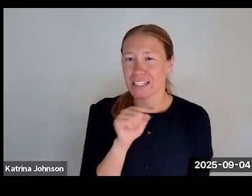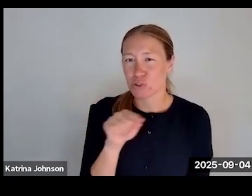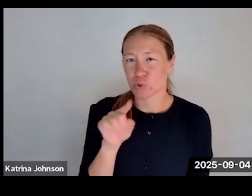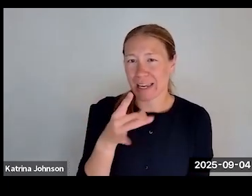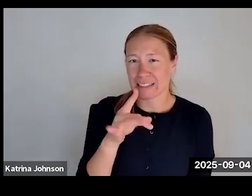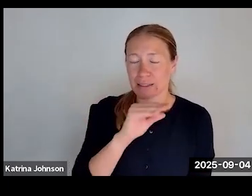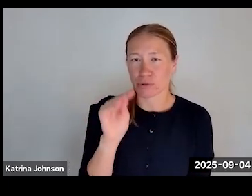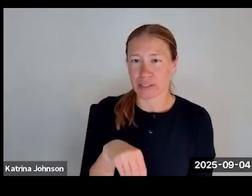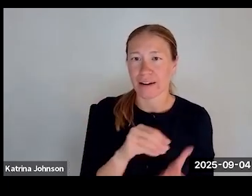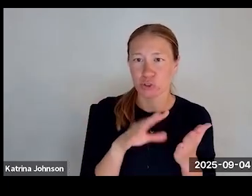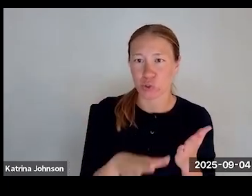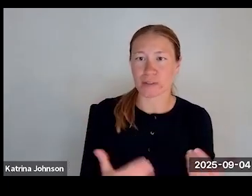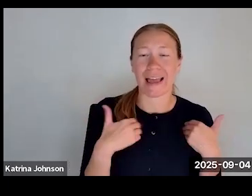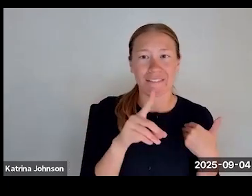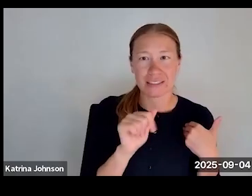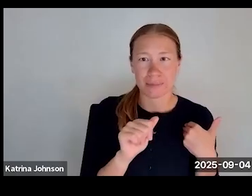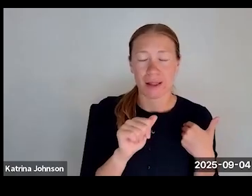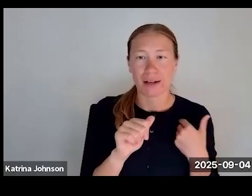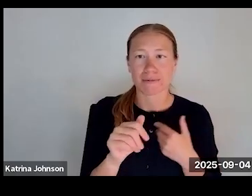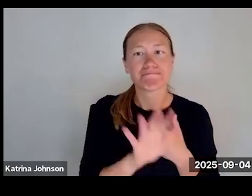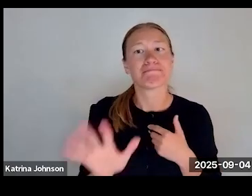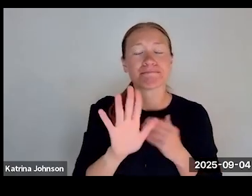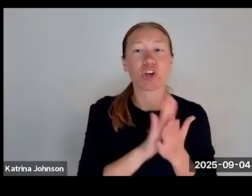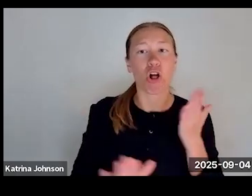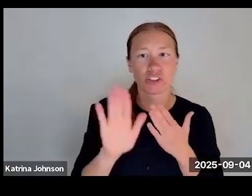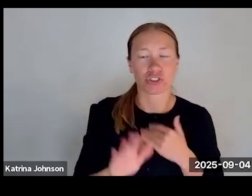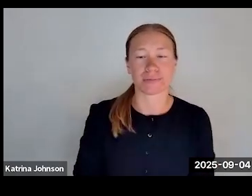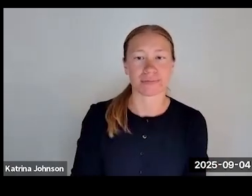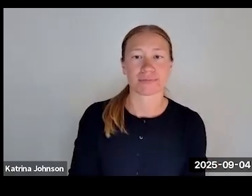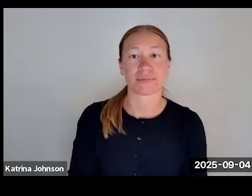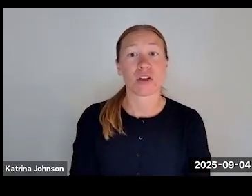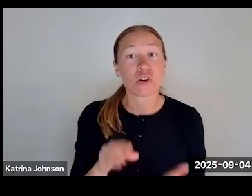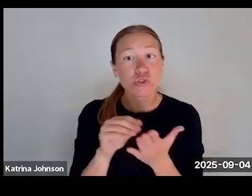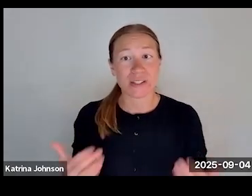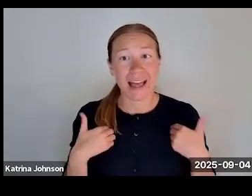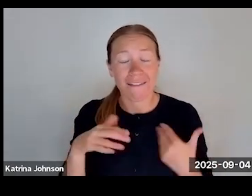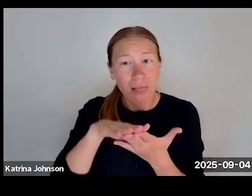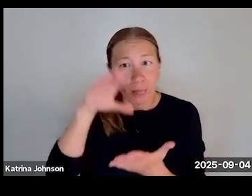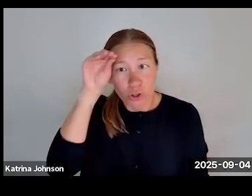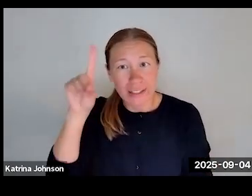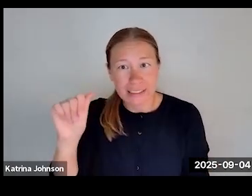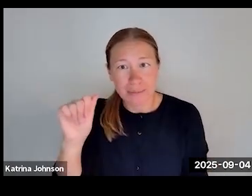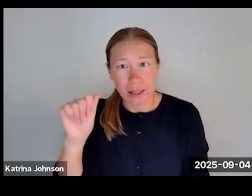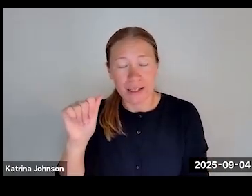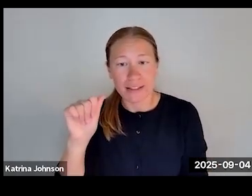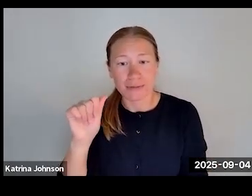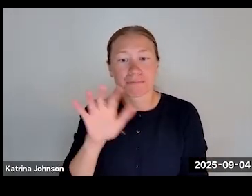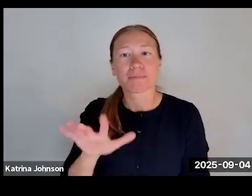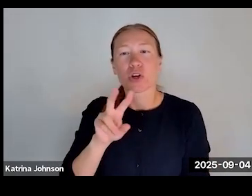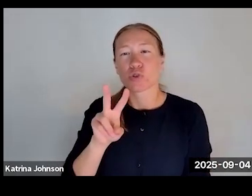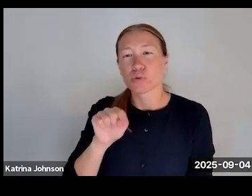of students with disabilities in college. Students with learning disabilities account for 2.5